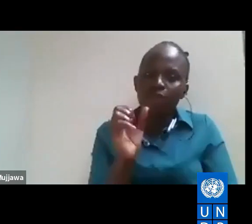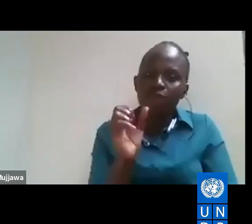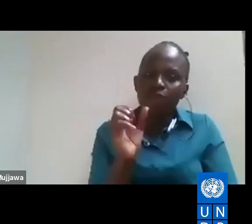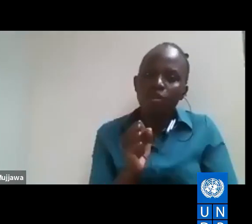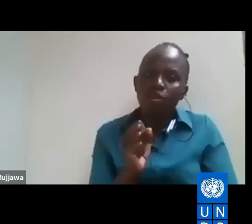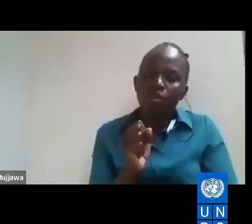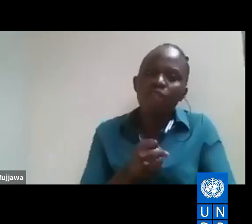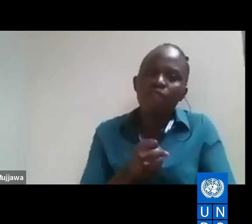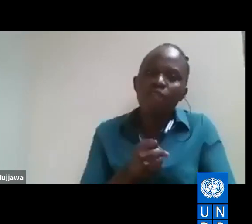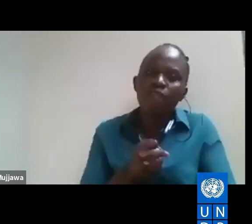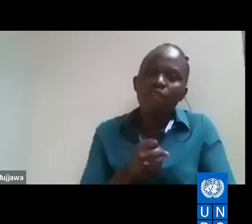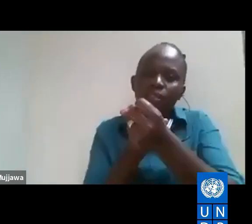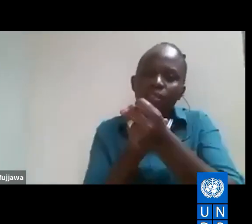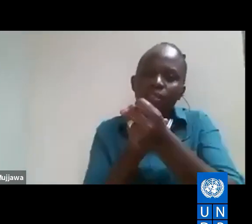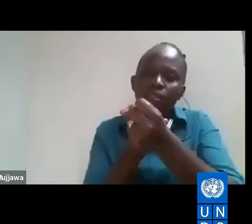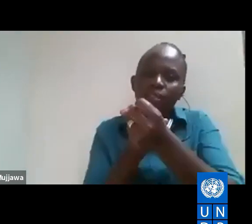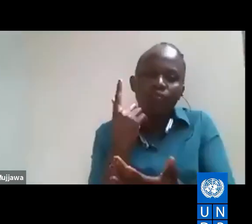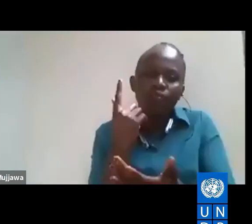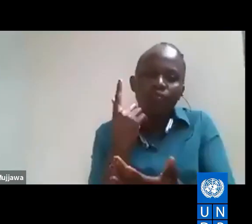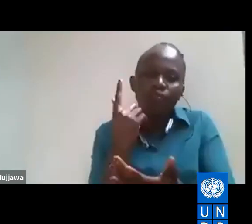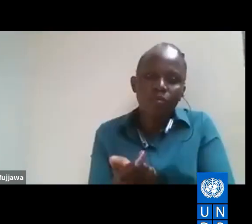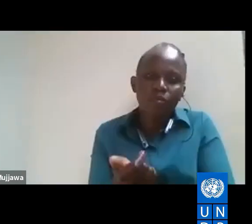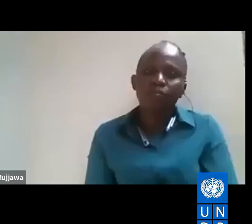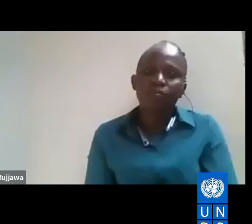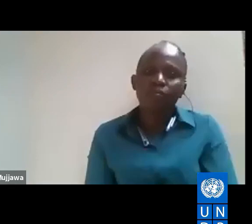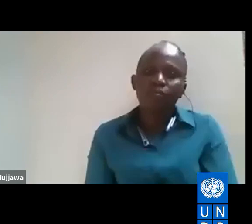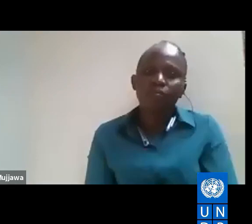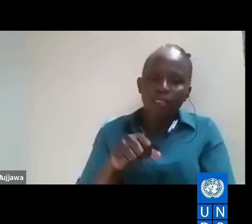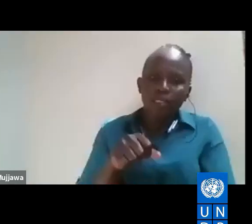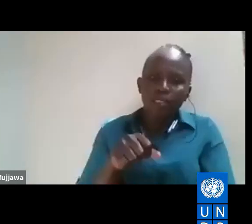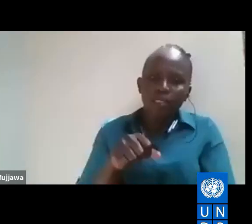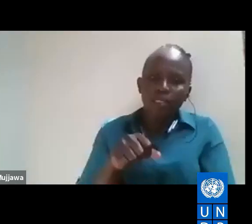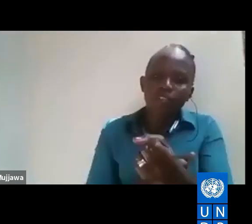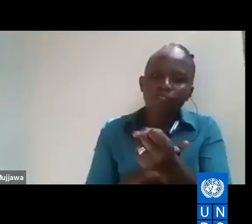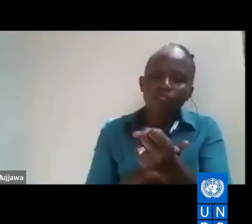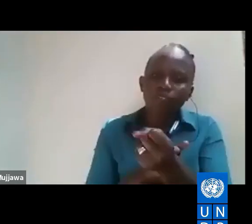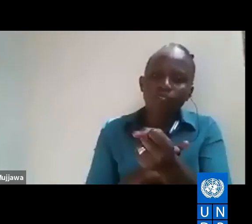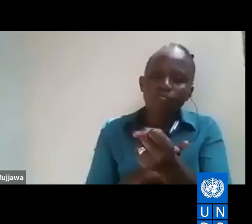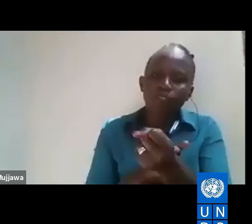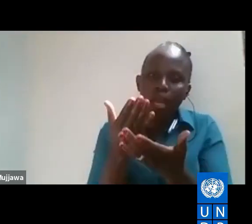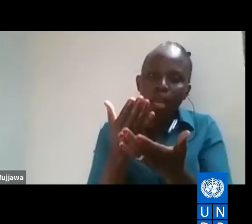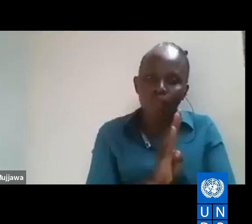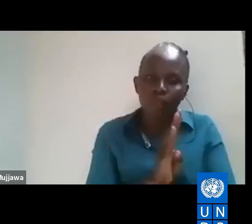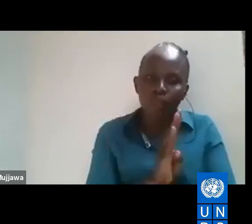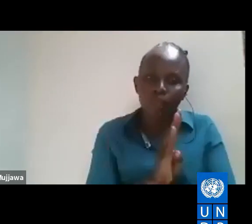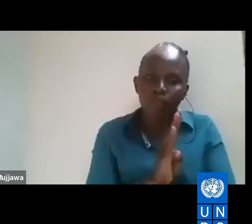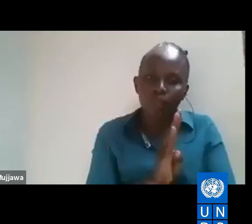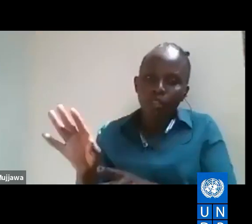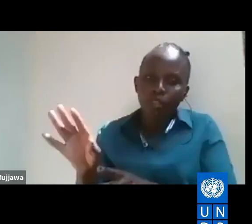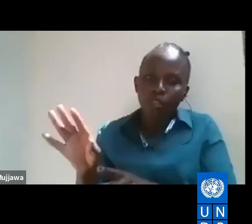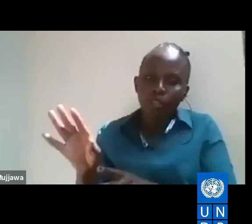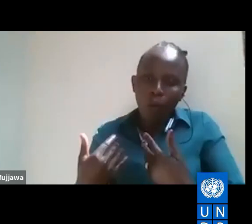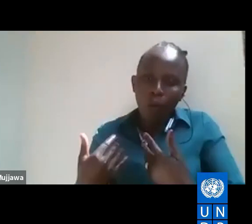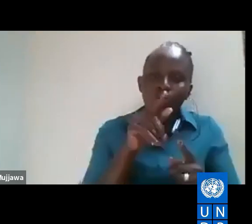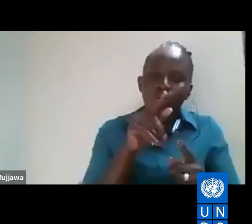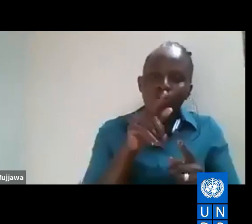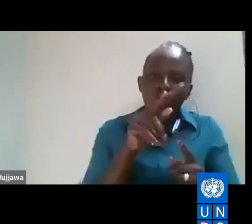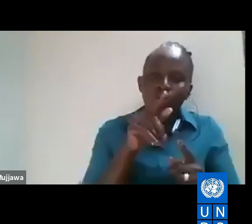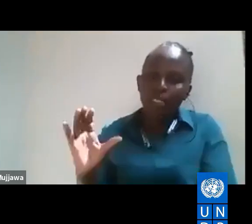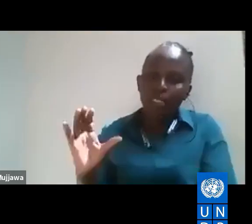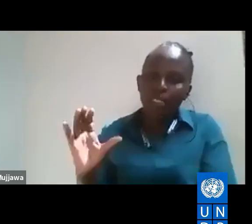you. The funding is available regardless of whether it's a B2B idea, whether it's a B2C, whether it is just a platform